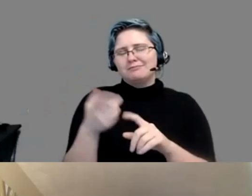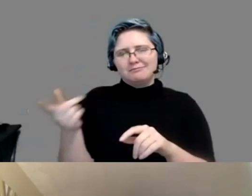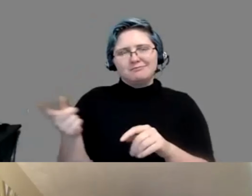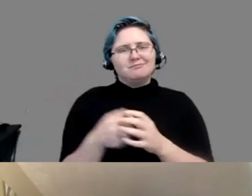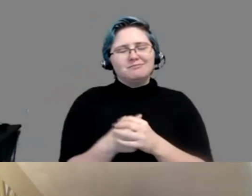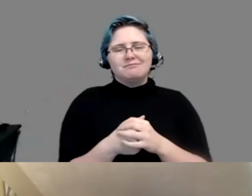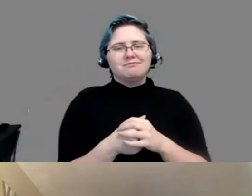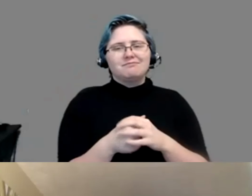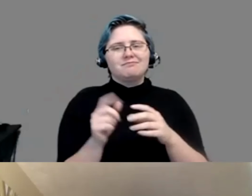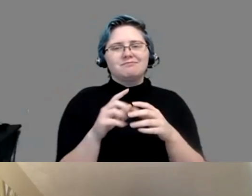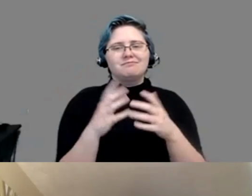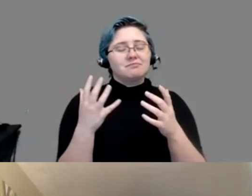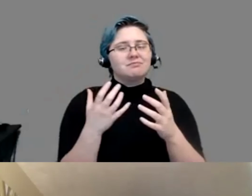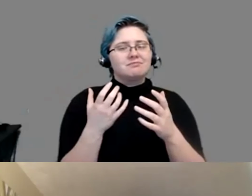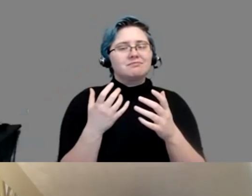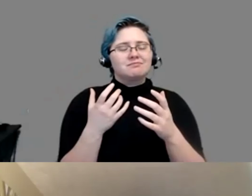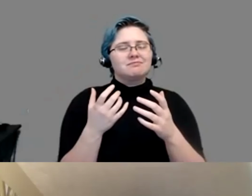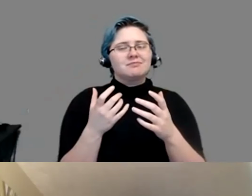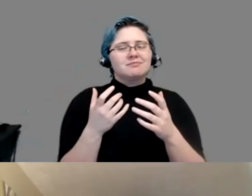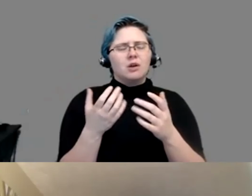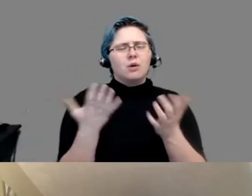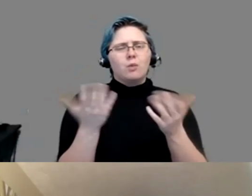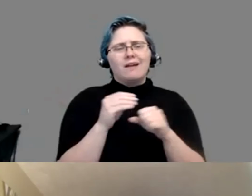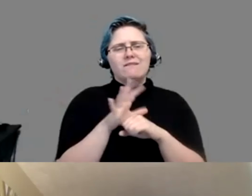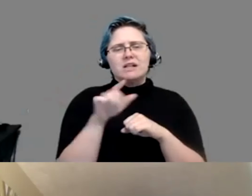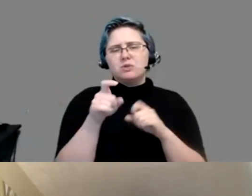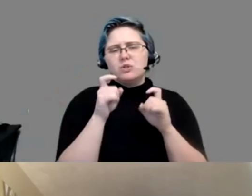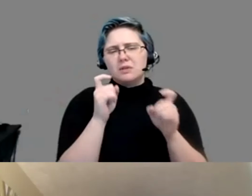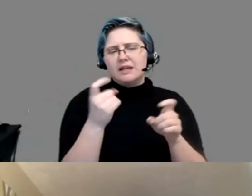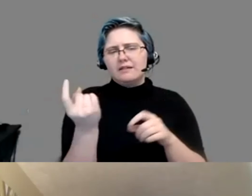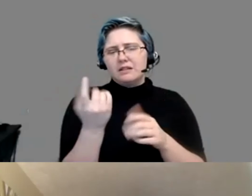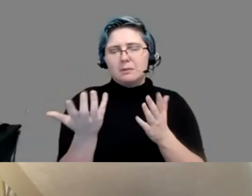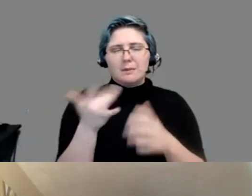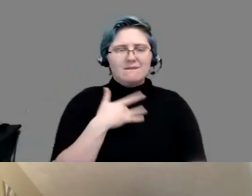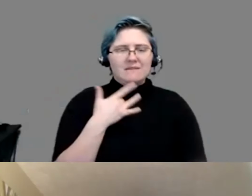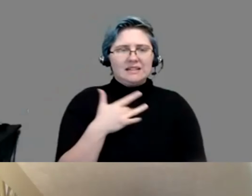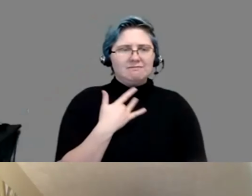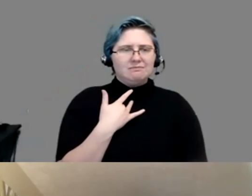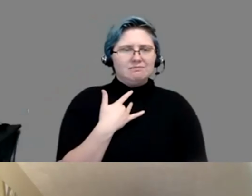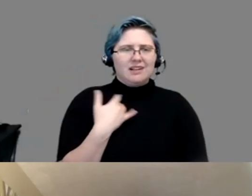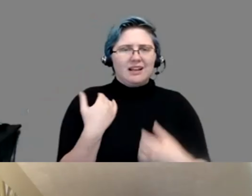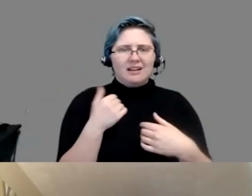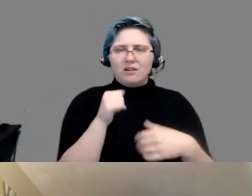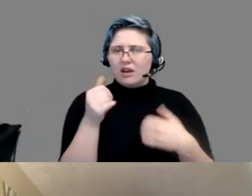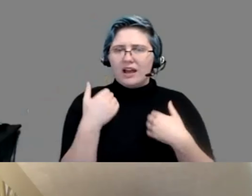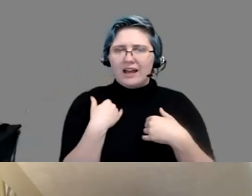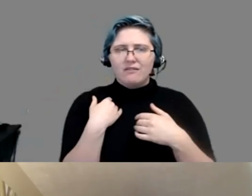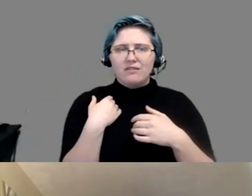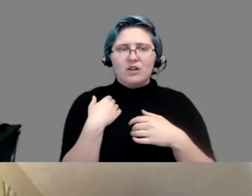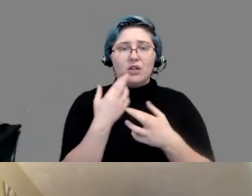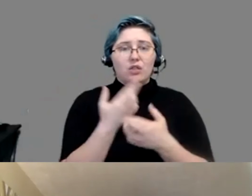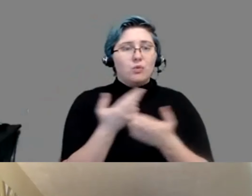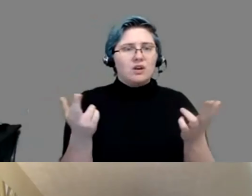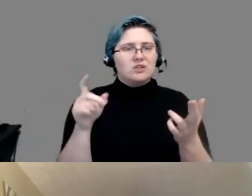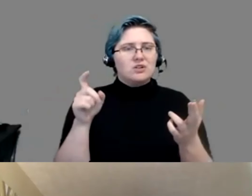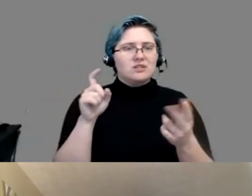And this is the question: what advice would you give to someone who may feel they do not have the necessary resources